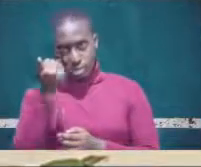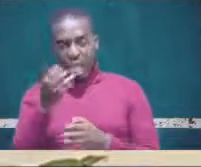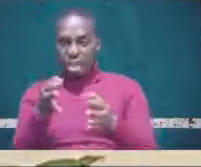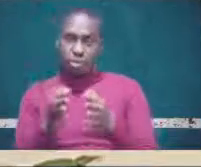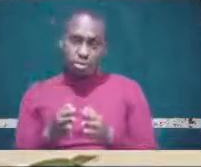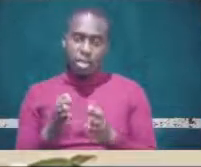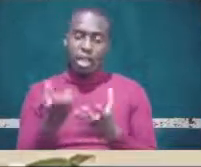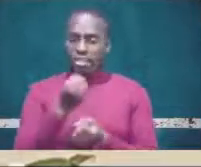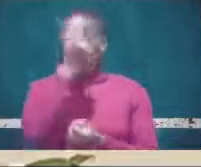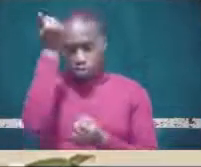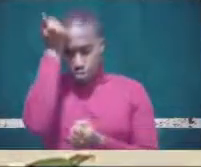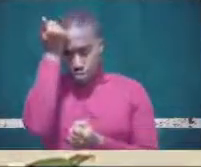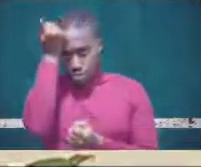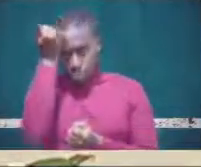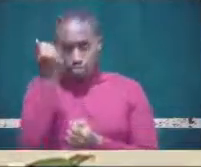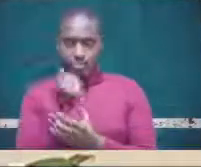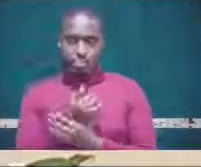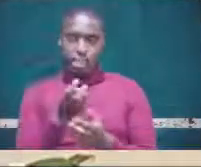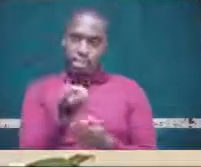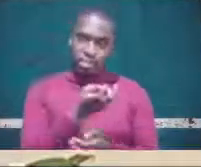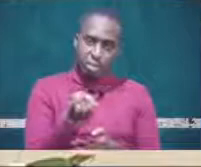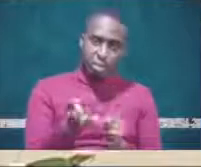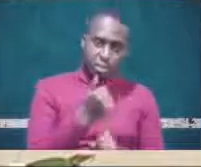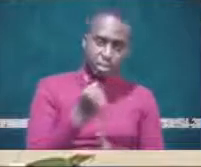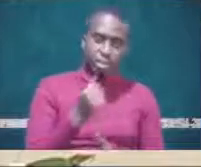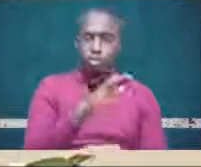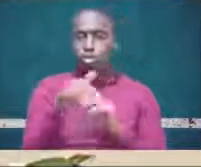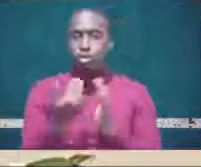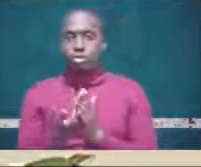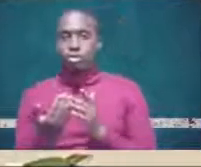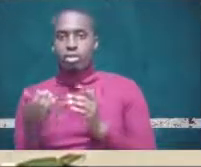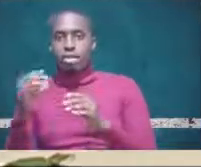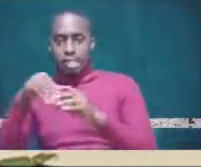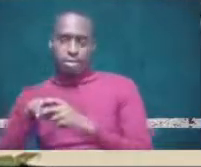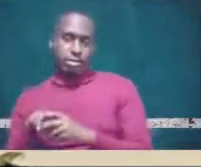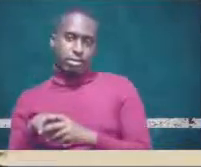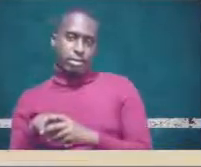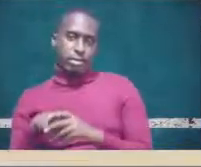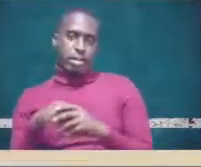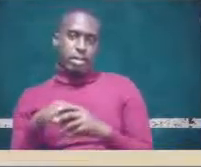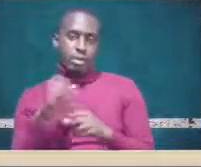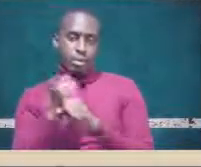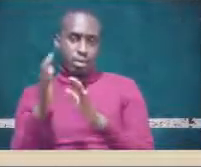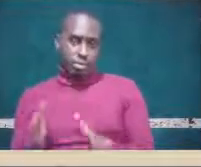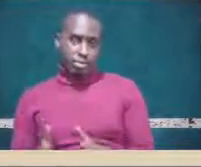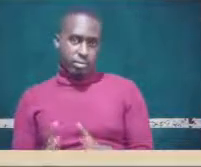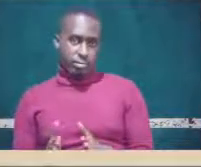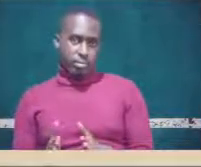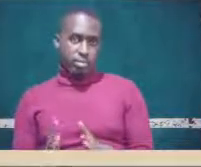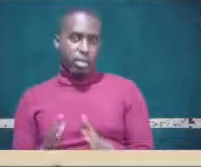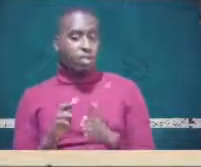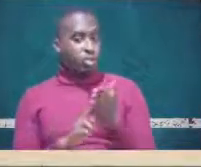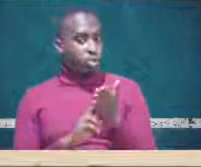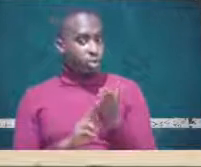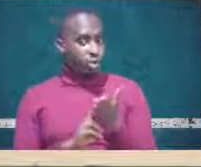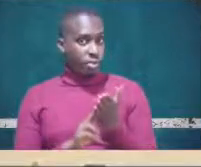have insurance allowances. All those ones are costs that are related to labor. So when there is use of